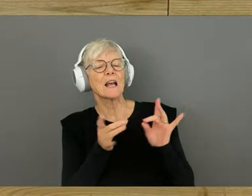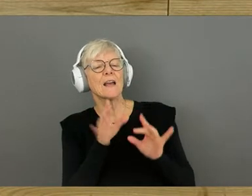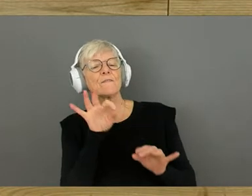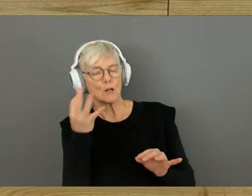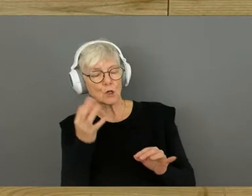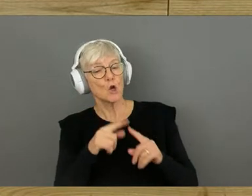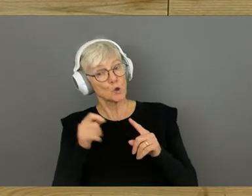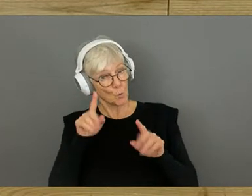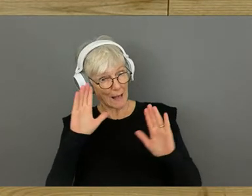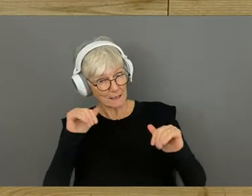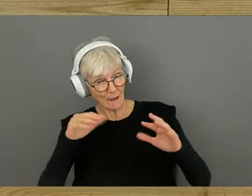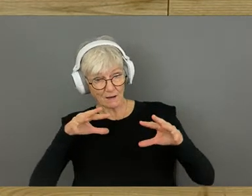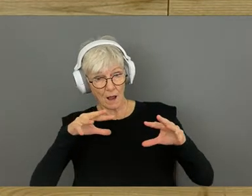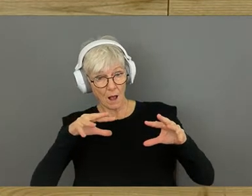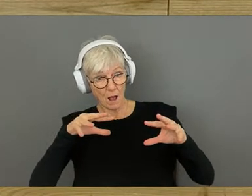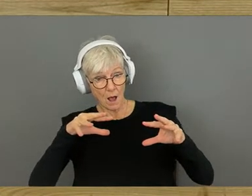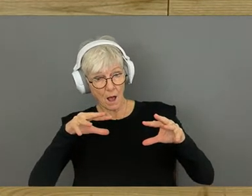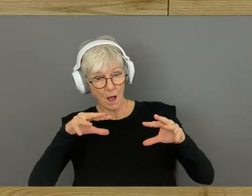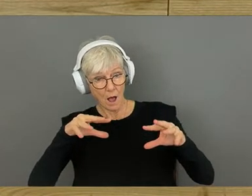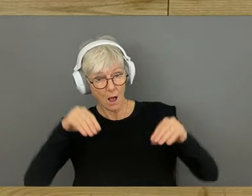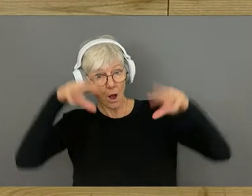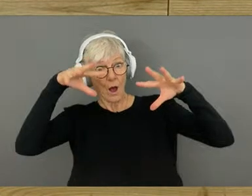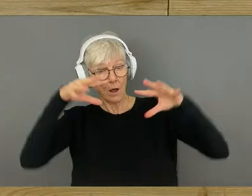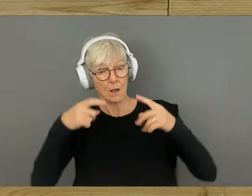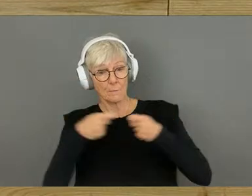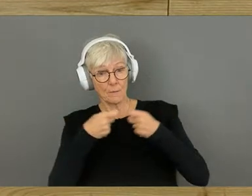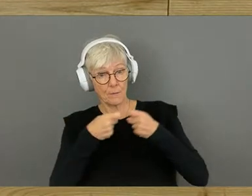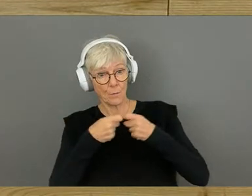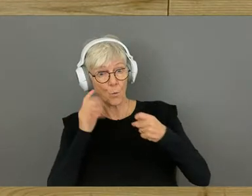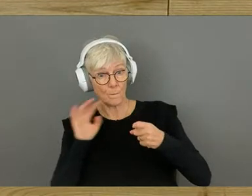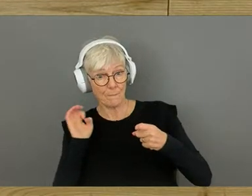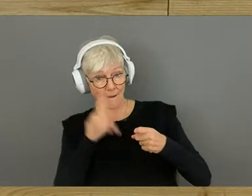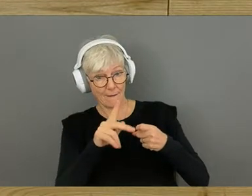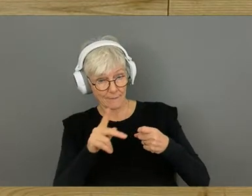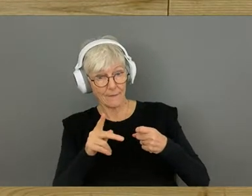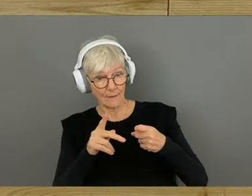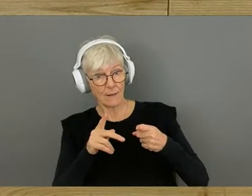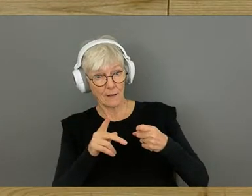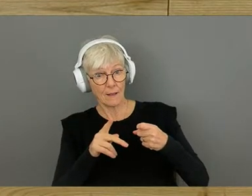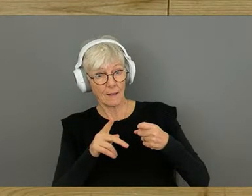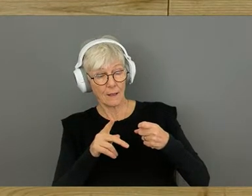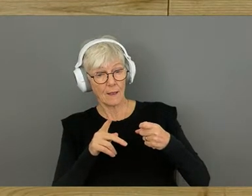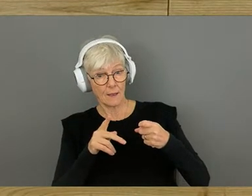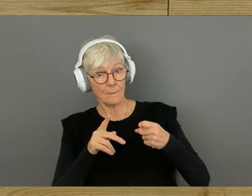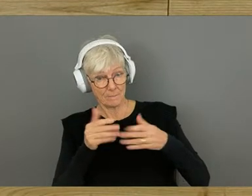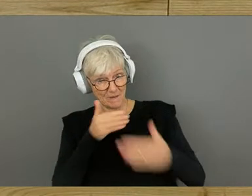what are the conditions that power line technicians are working with currently?